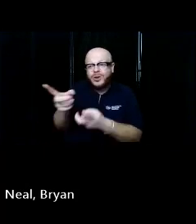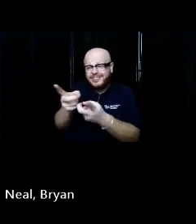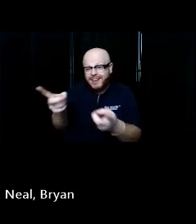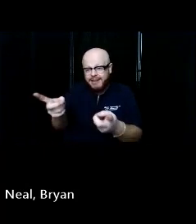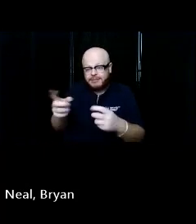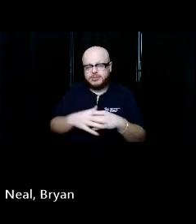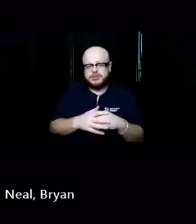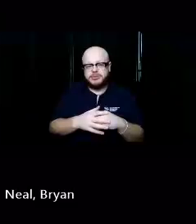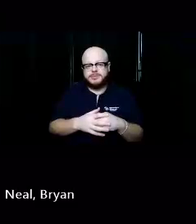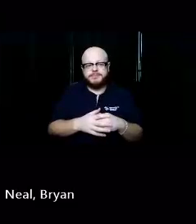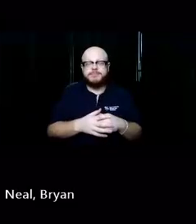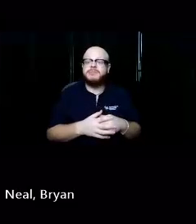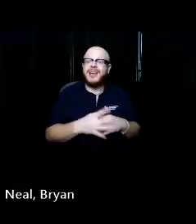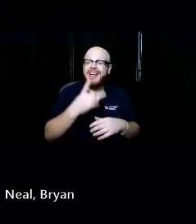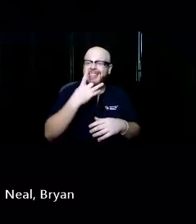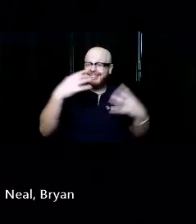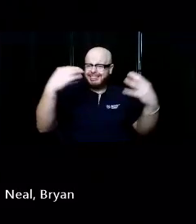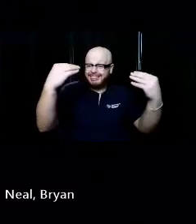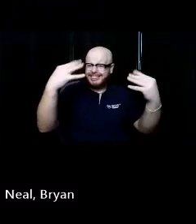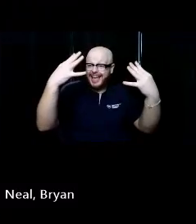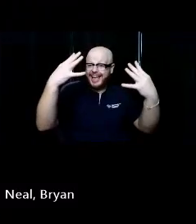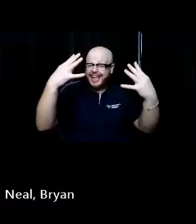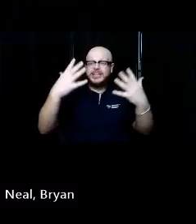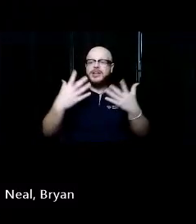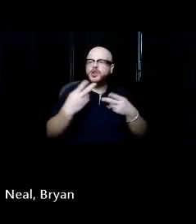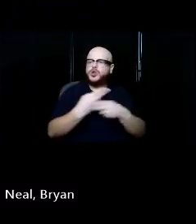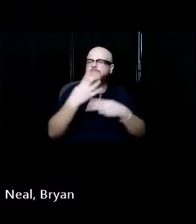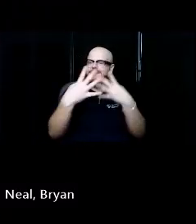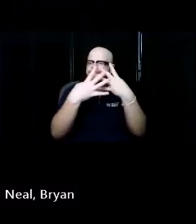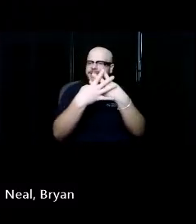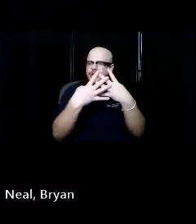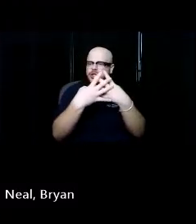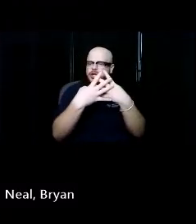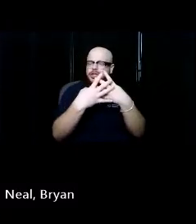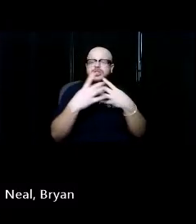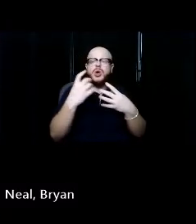reduce brightness in designated areas for guests with light sensitivity.